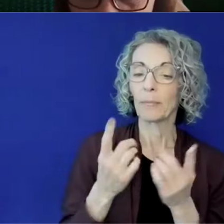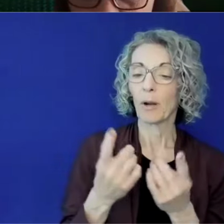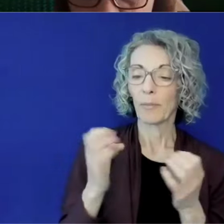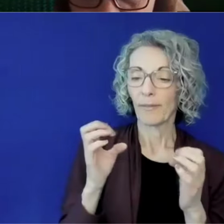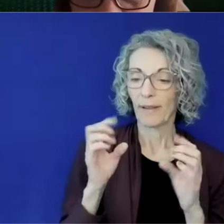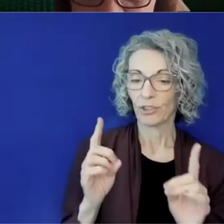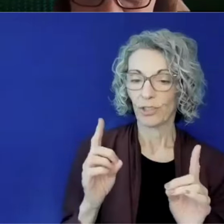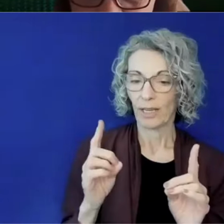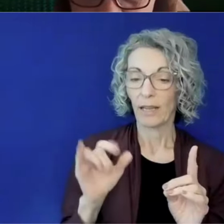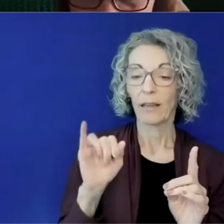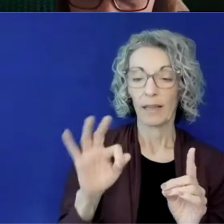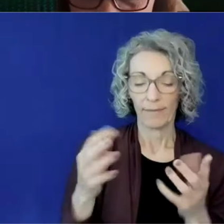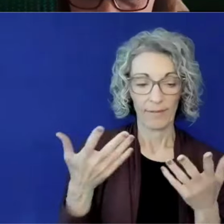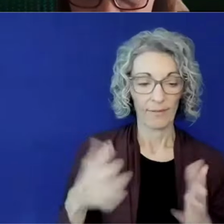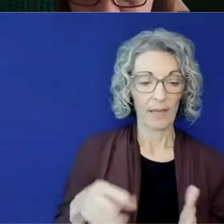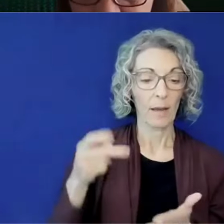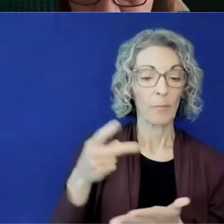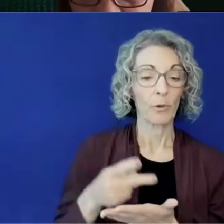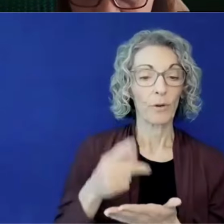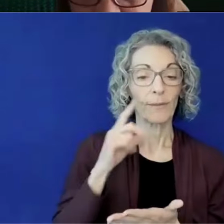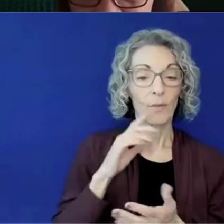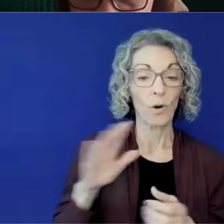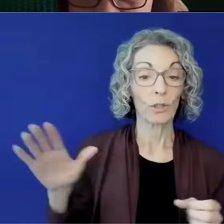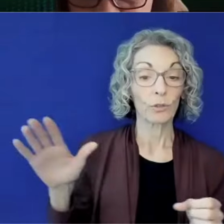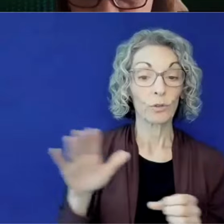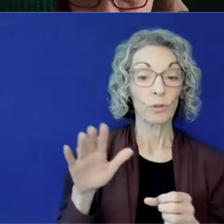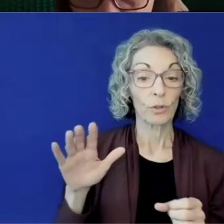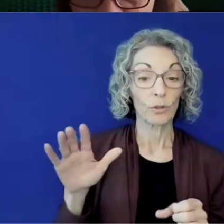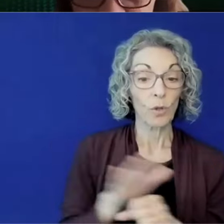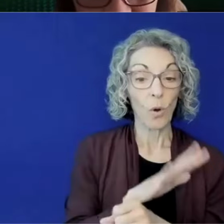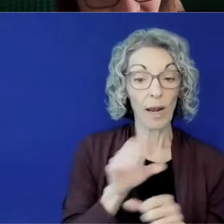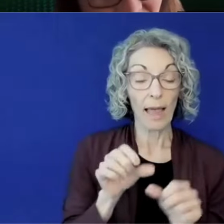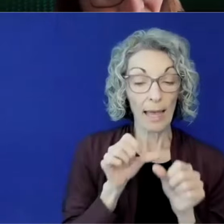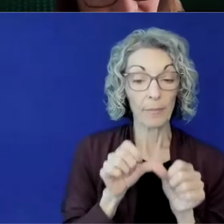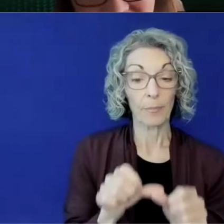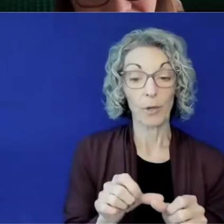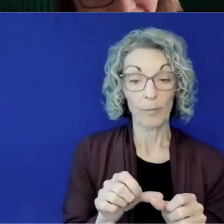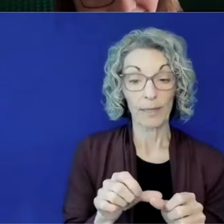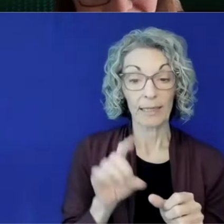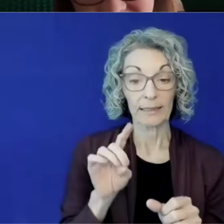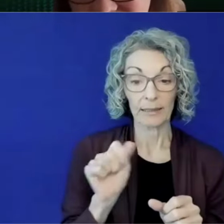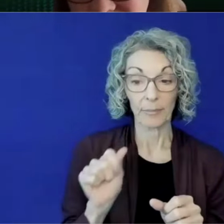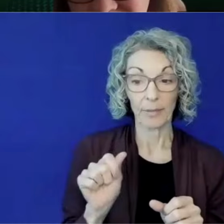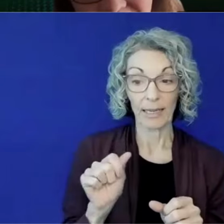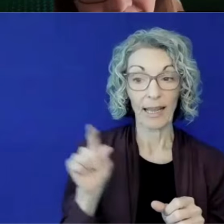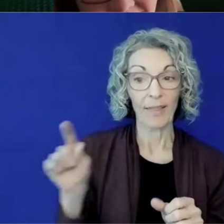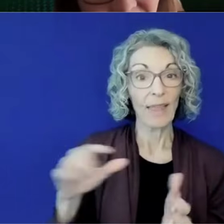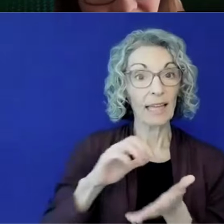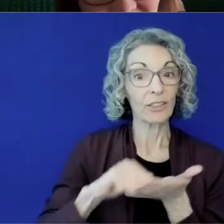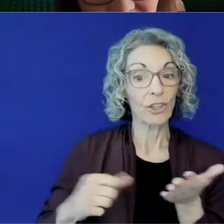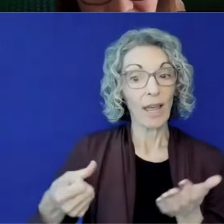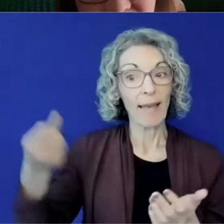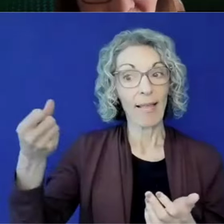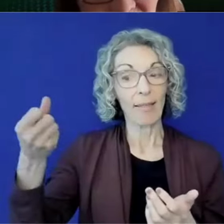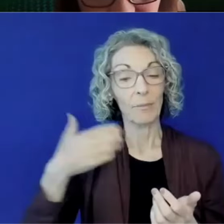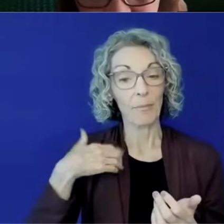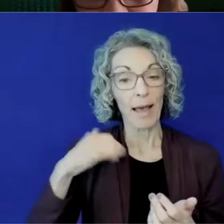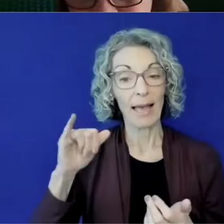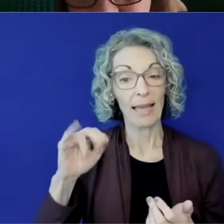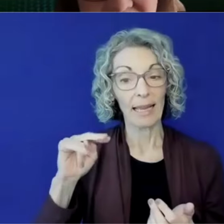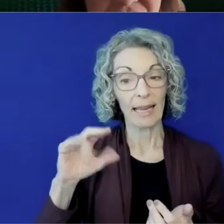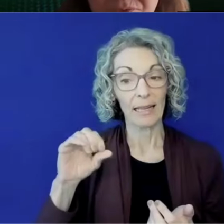for total and permanent disability? My income taxes were garnished. I don't know if this is, you know,